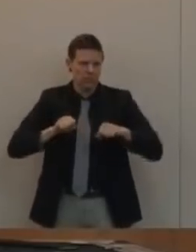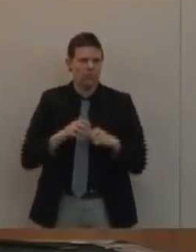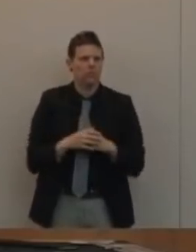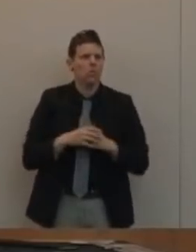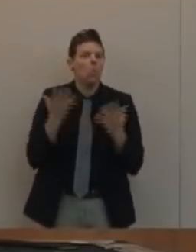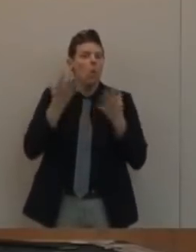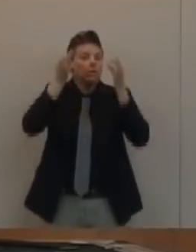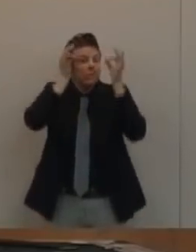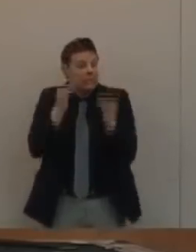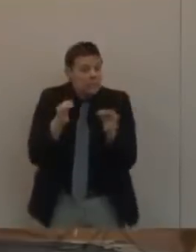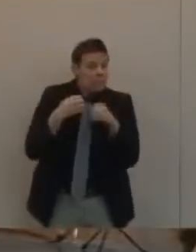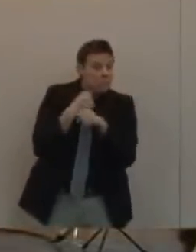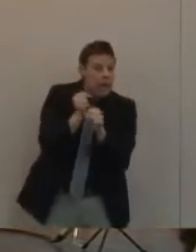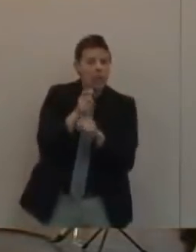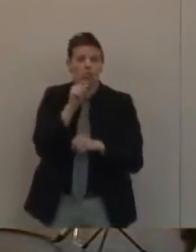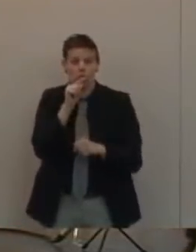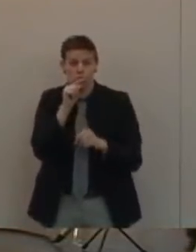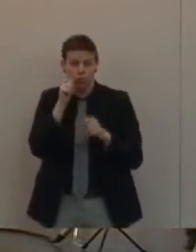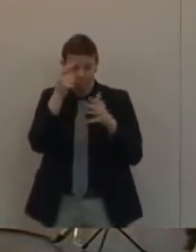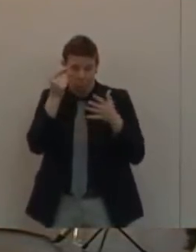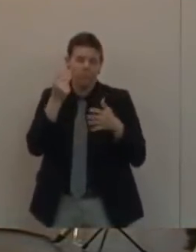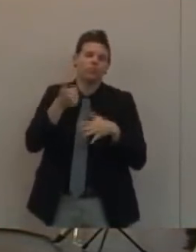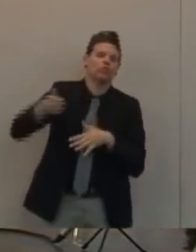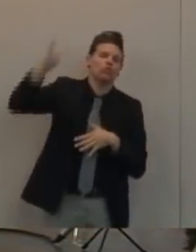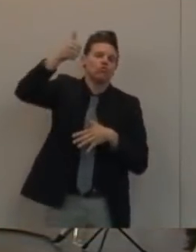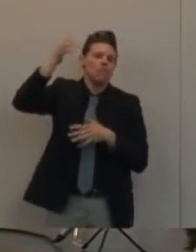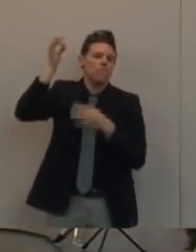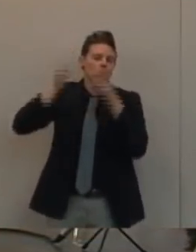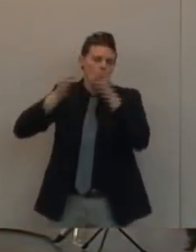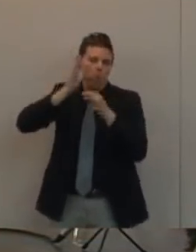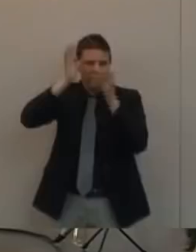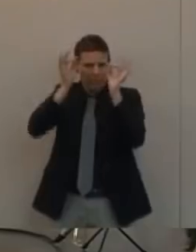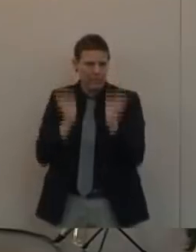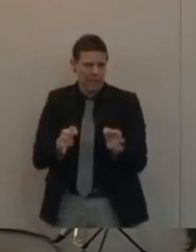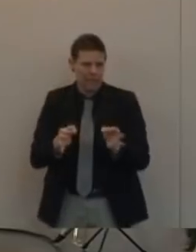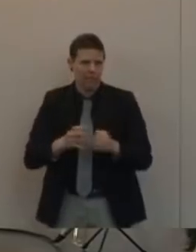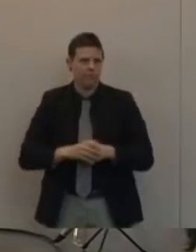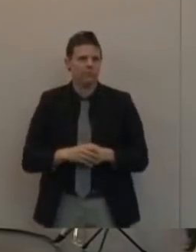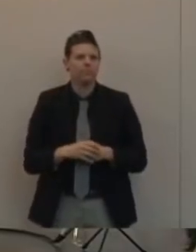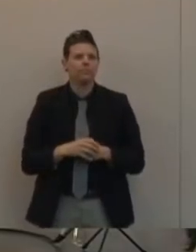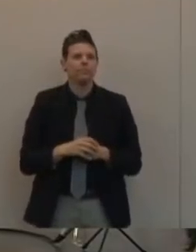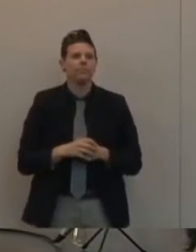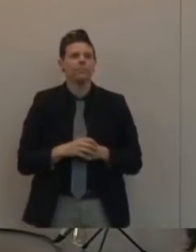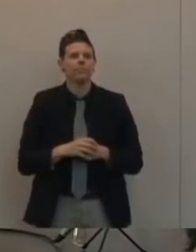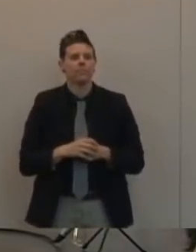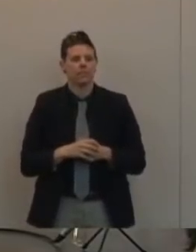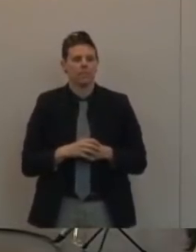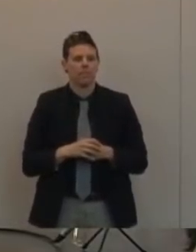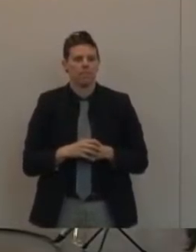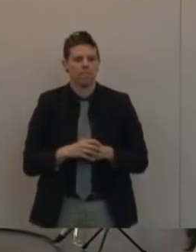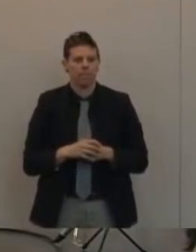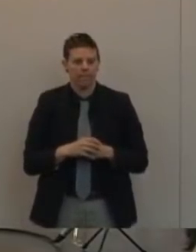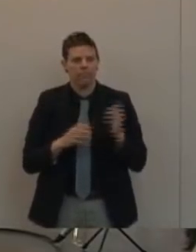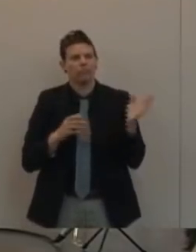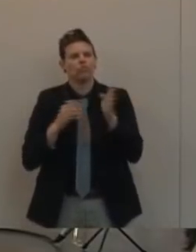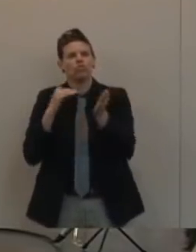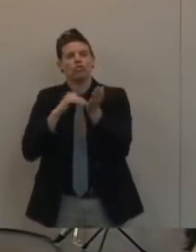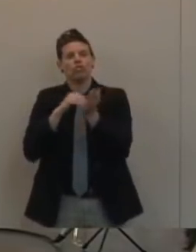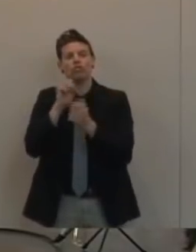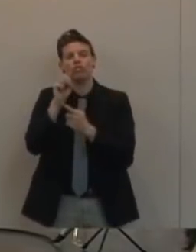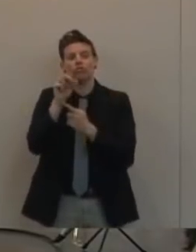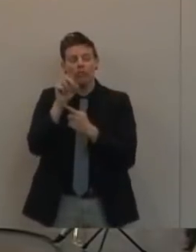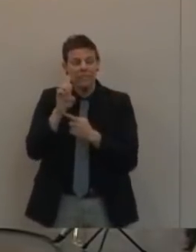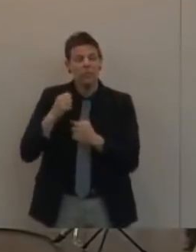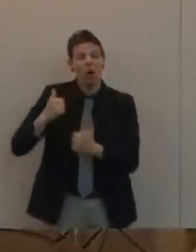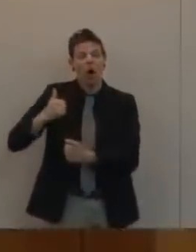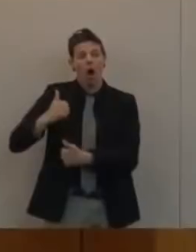Court. Yep. Thanks, Governor. And Morgan, just a little bit of follow-up on Army field hospitals. I've learned a lot about this